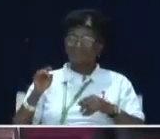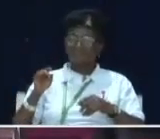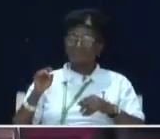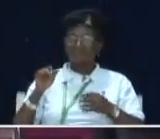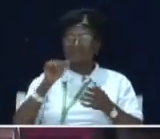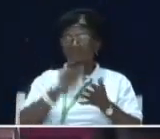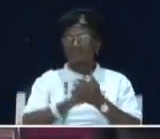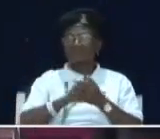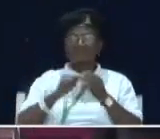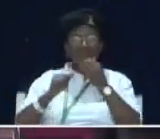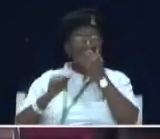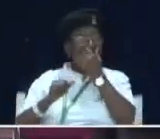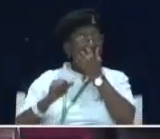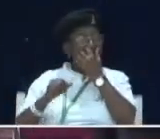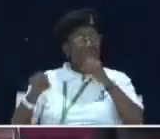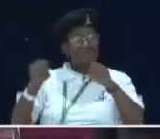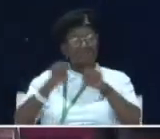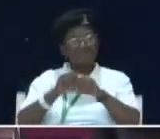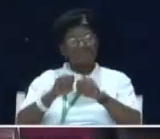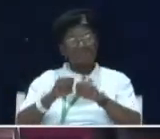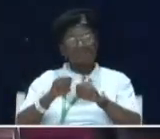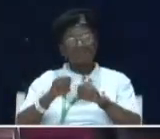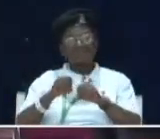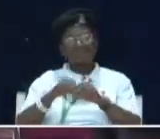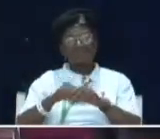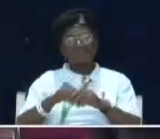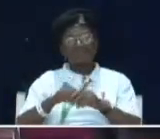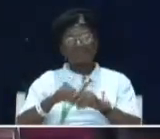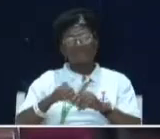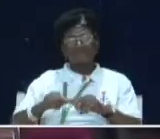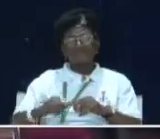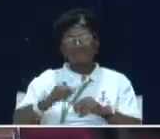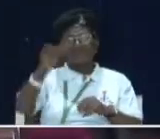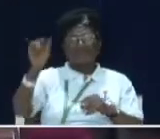that even in eternity,